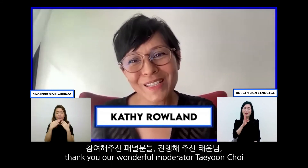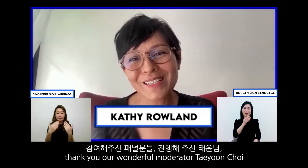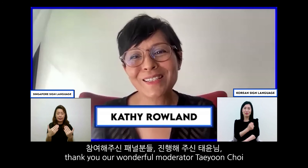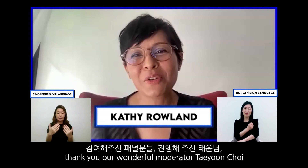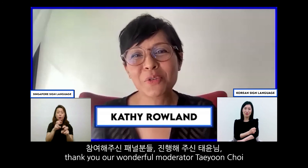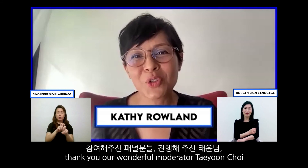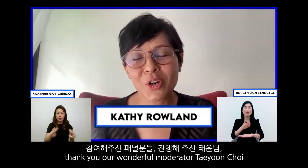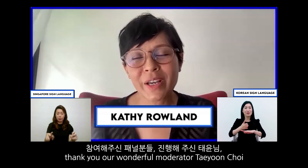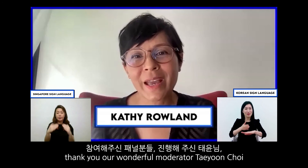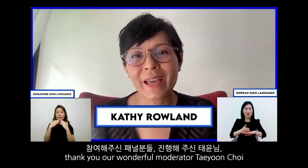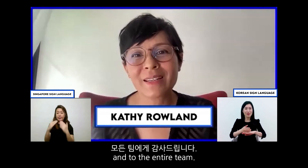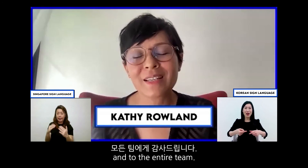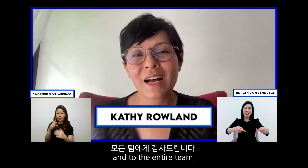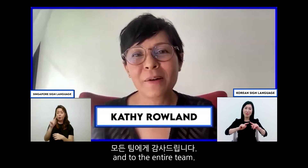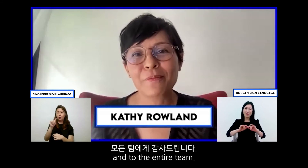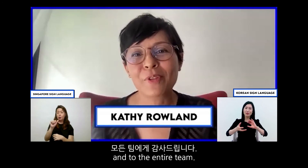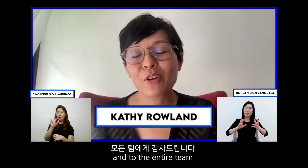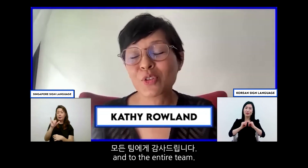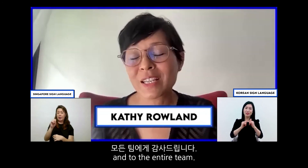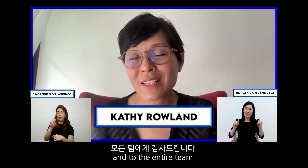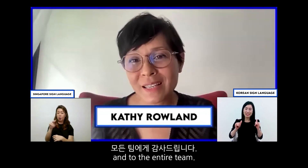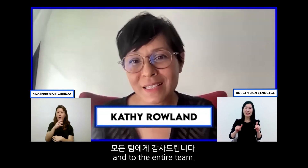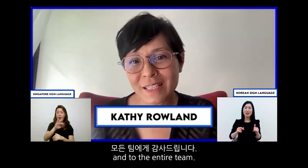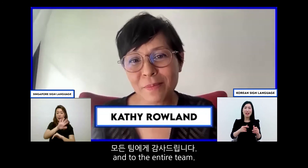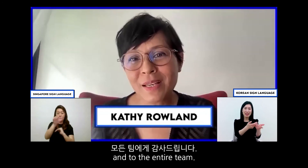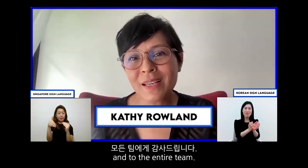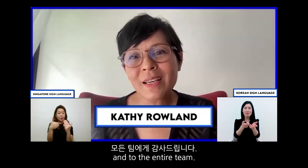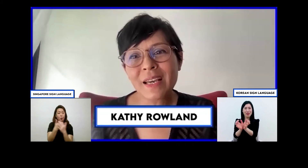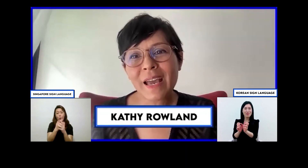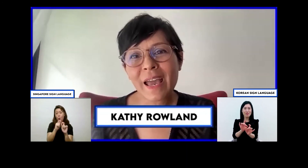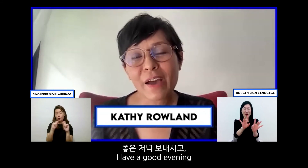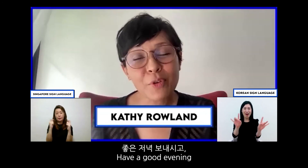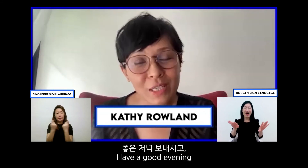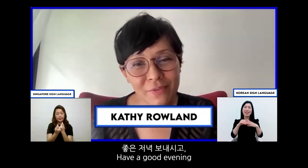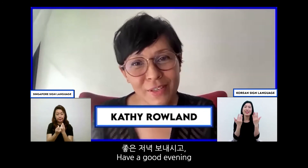wonderful moderator, Taeyoon Choi, and to the entire team.